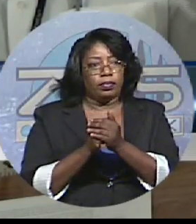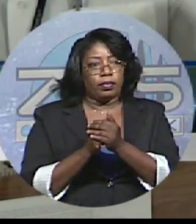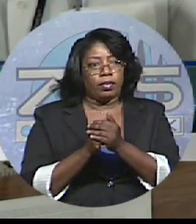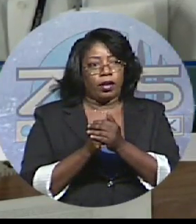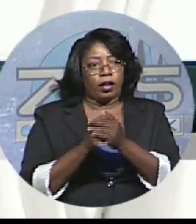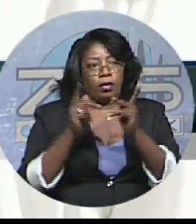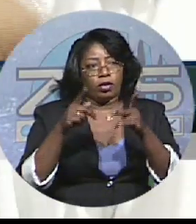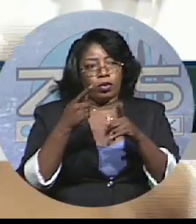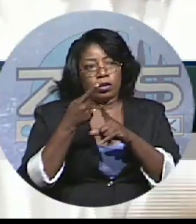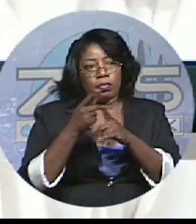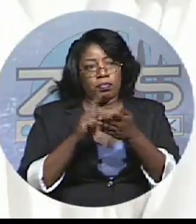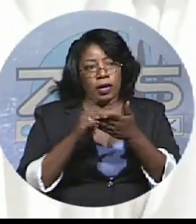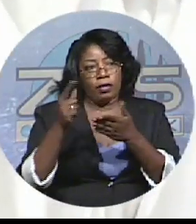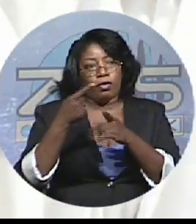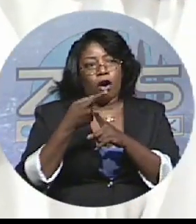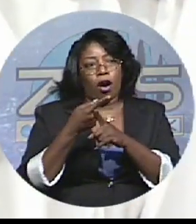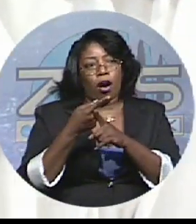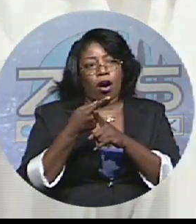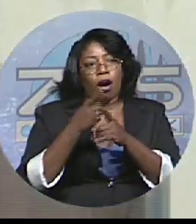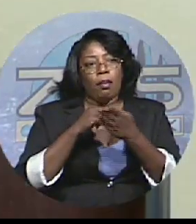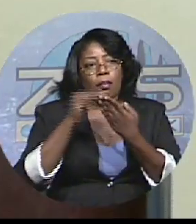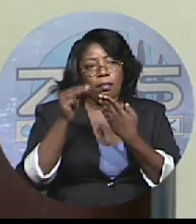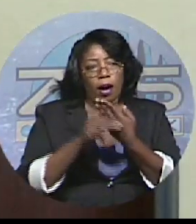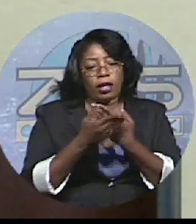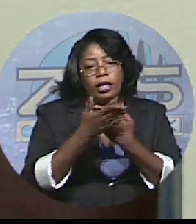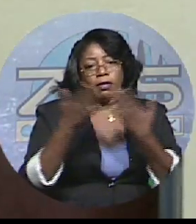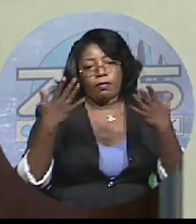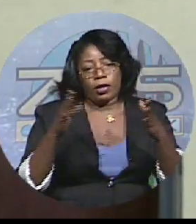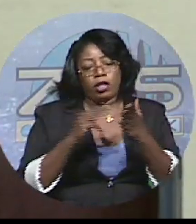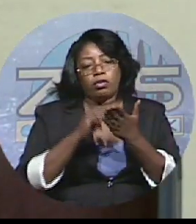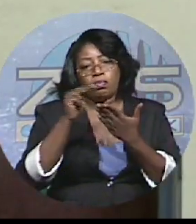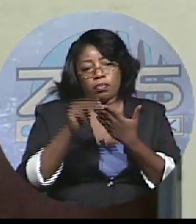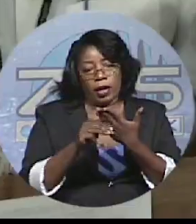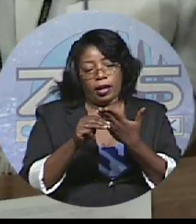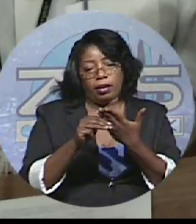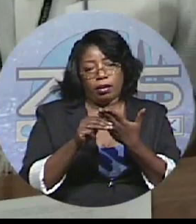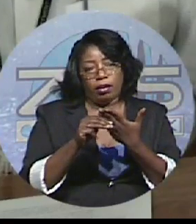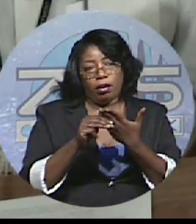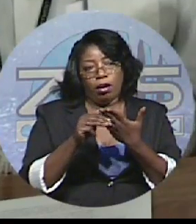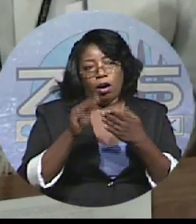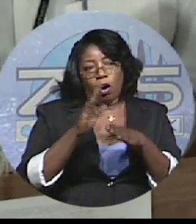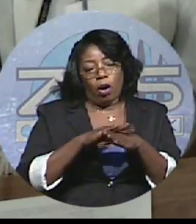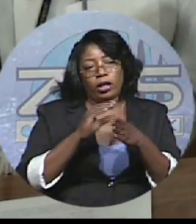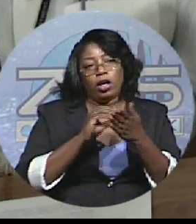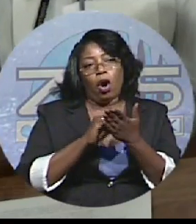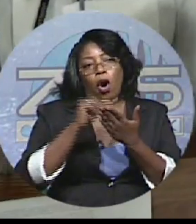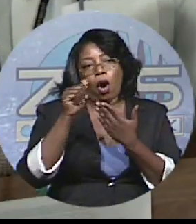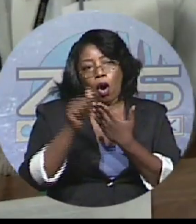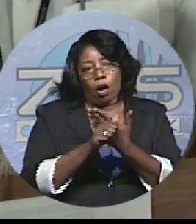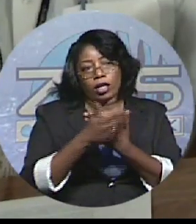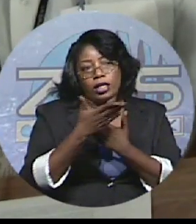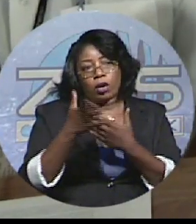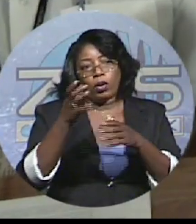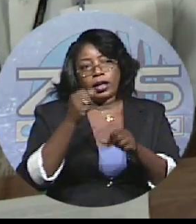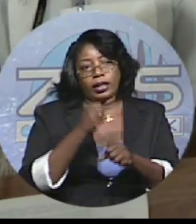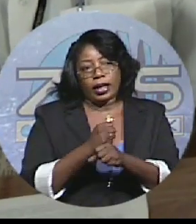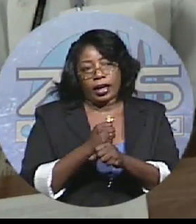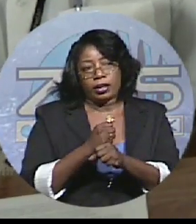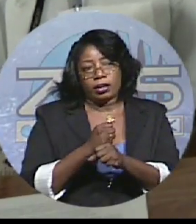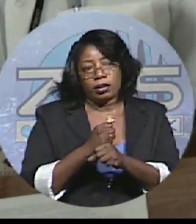the month of March. They were promised that by the payday of August, they're going to